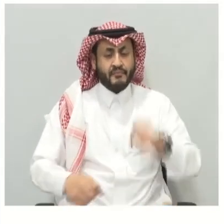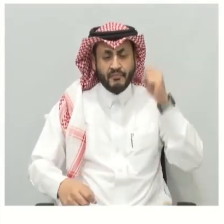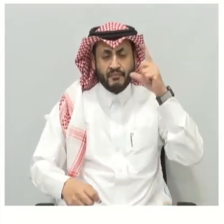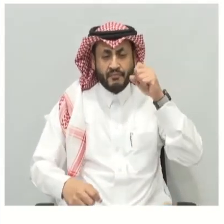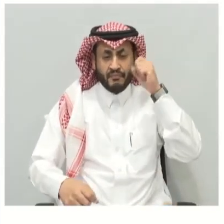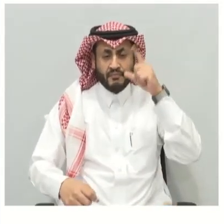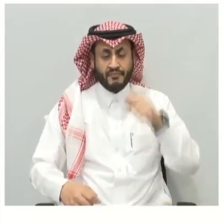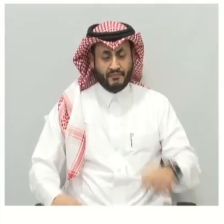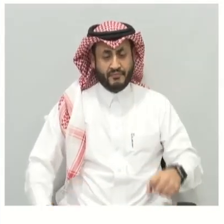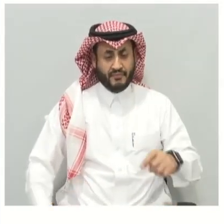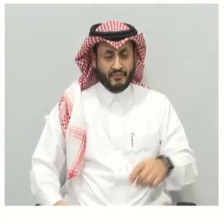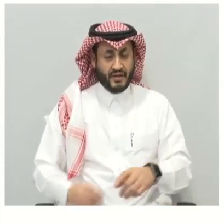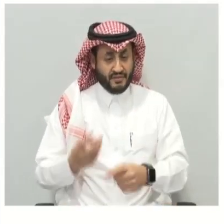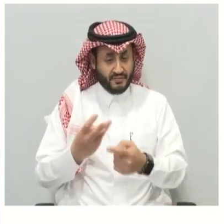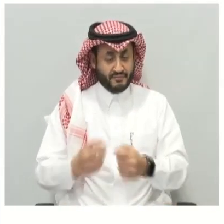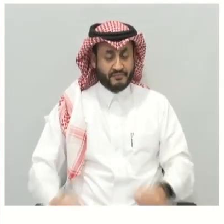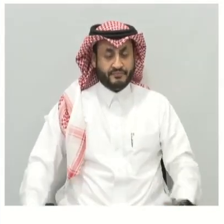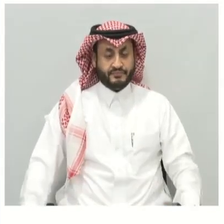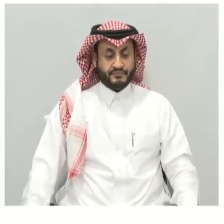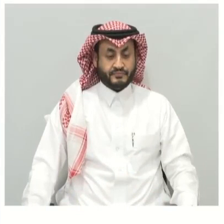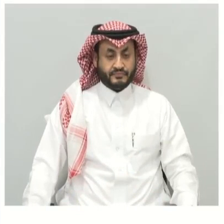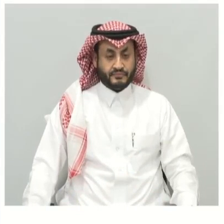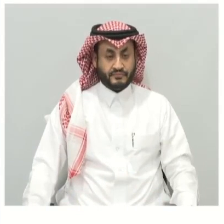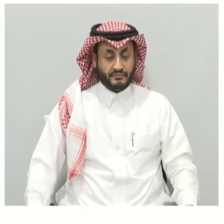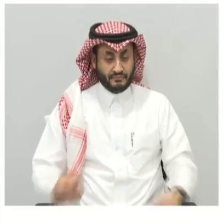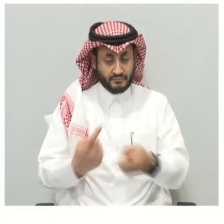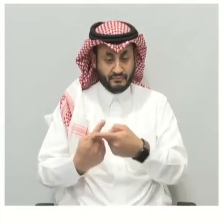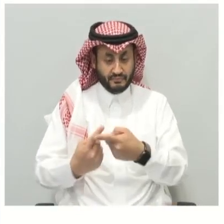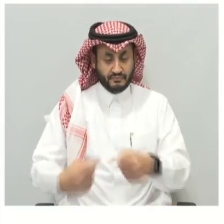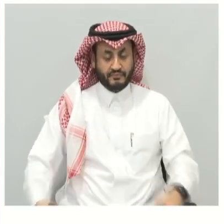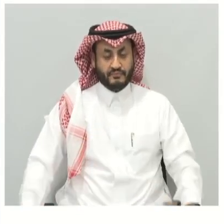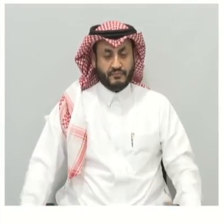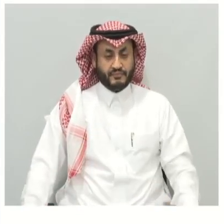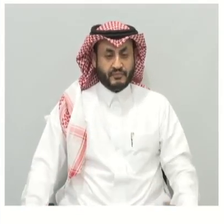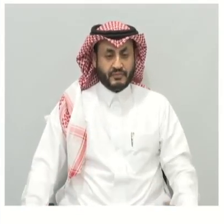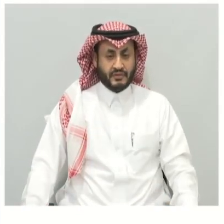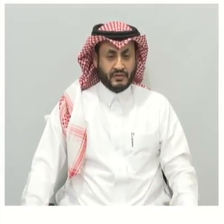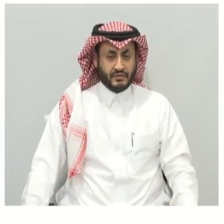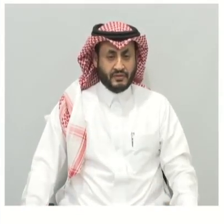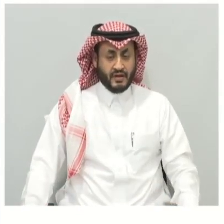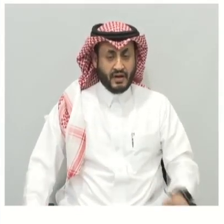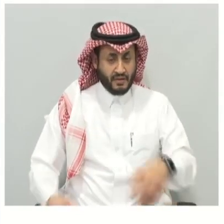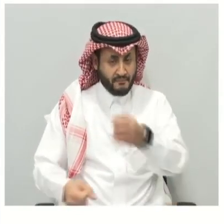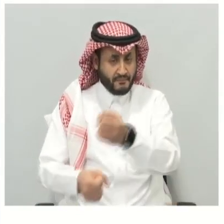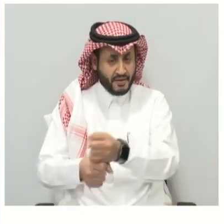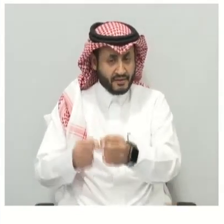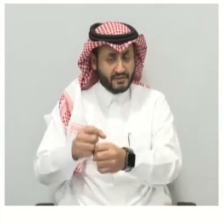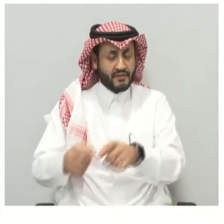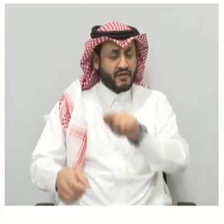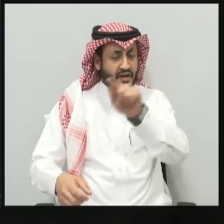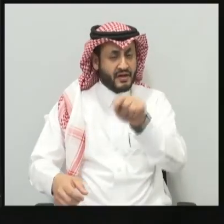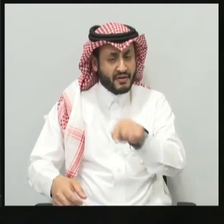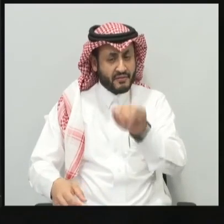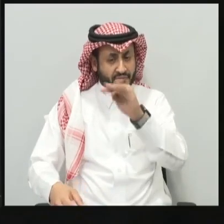From pages 18 to 25. In the first unit, we'll be learning how to make or how to ask and